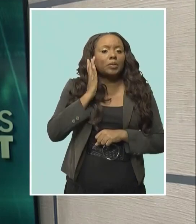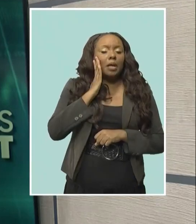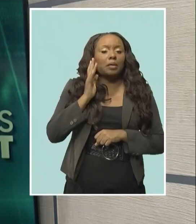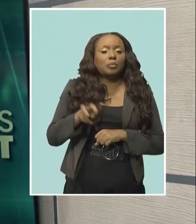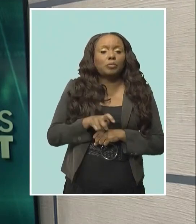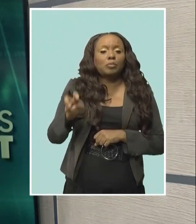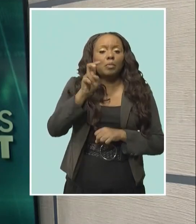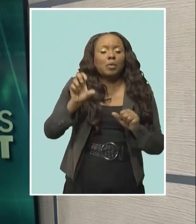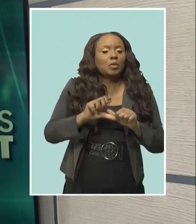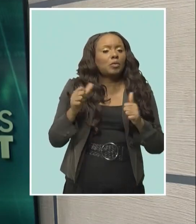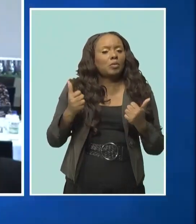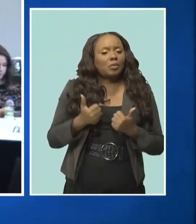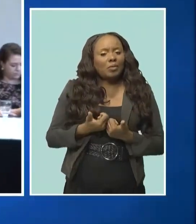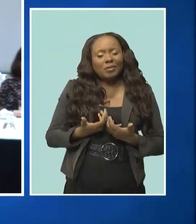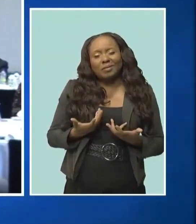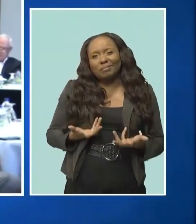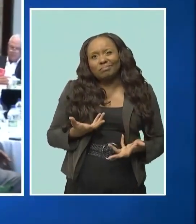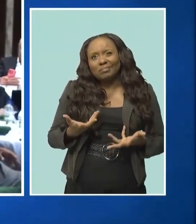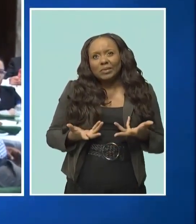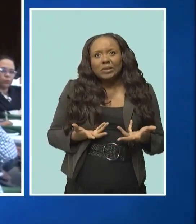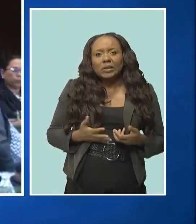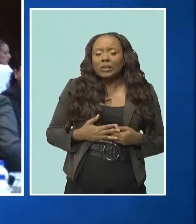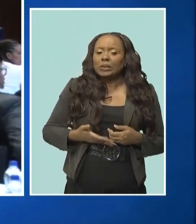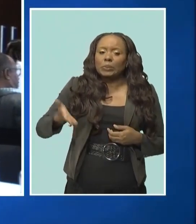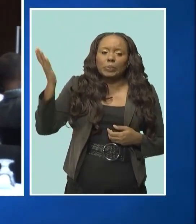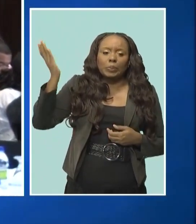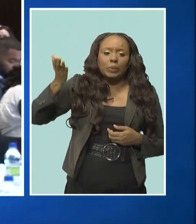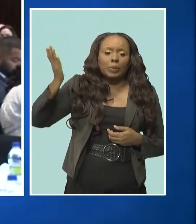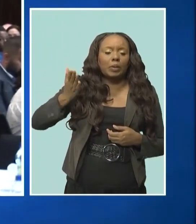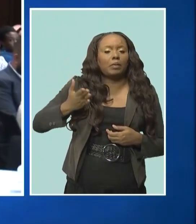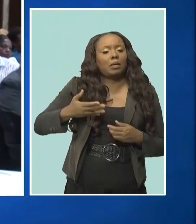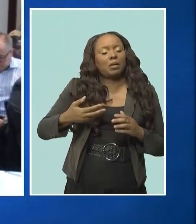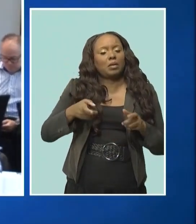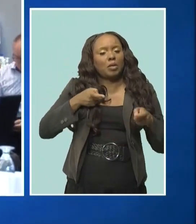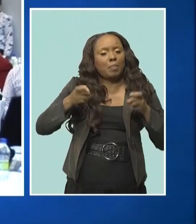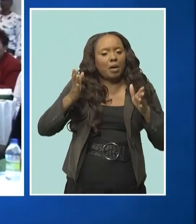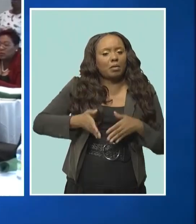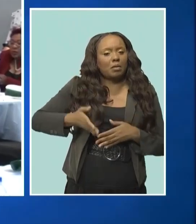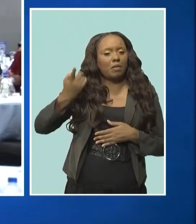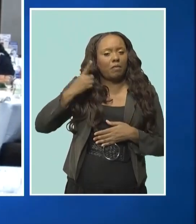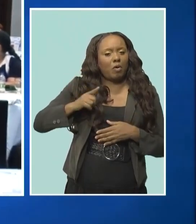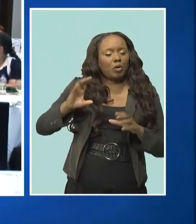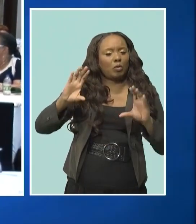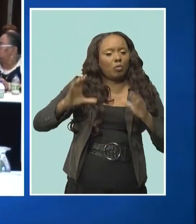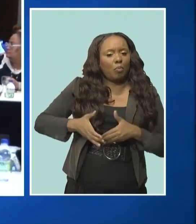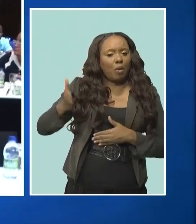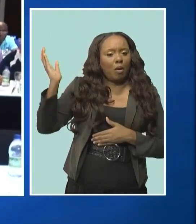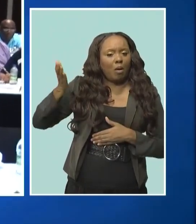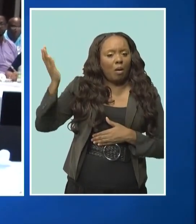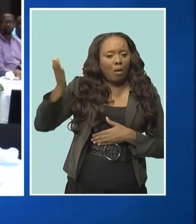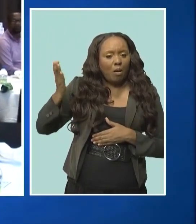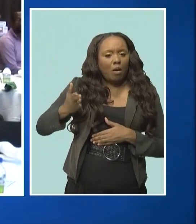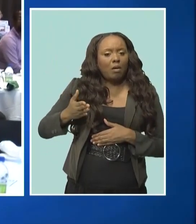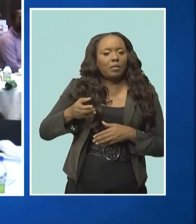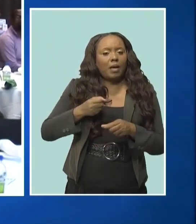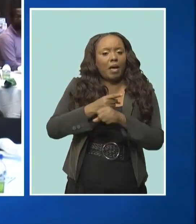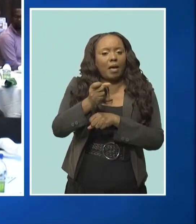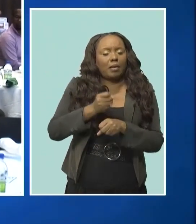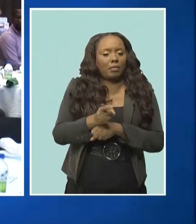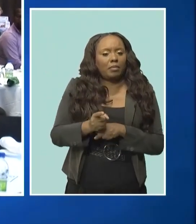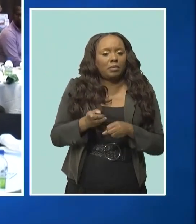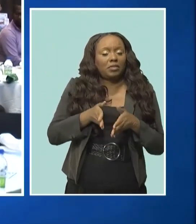this from Renee Coppin as she delivered the chairman's report at the annual general meeting at the Sandals Resort today.